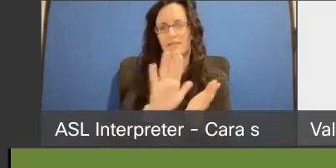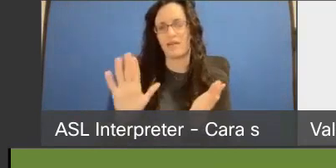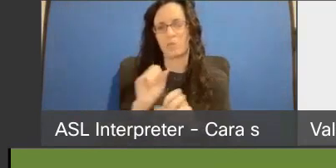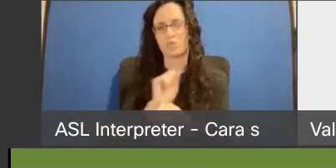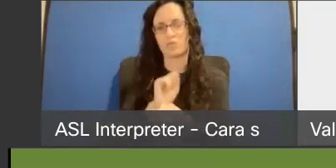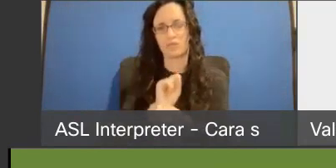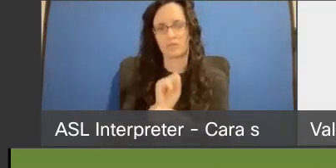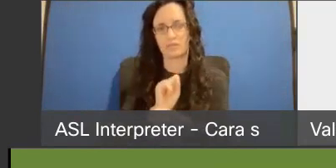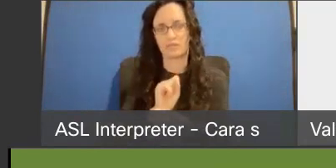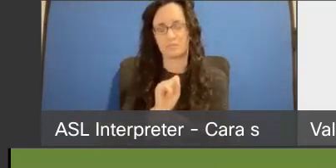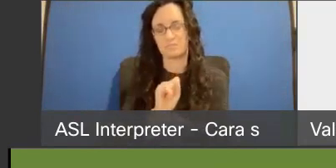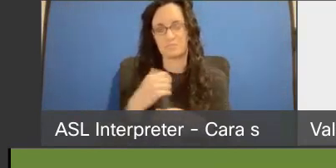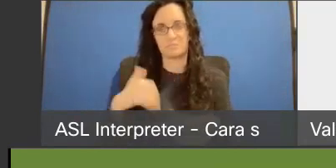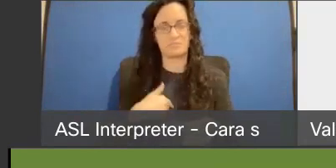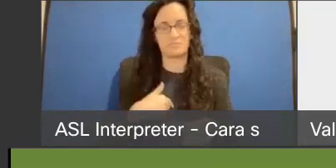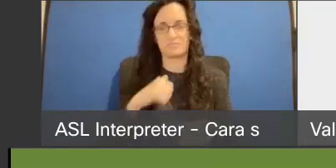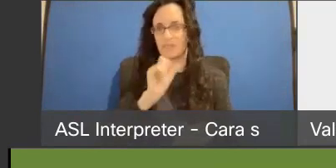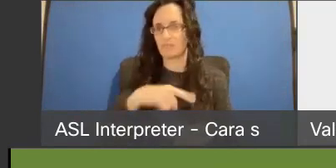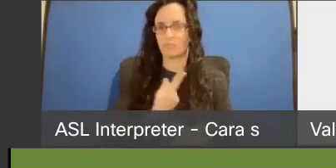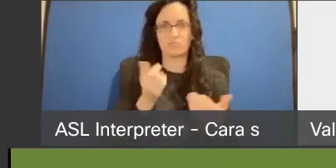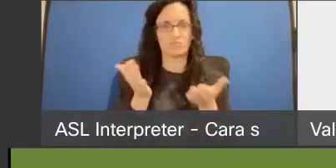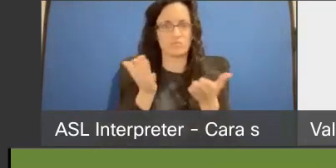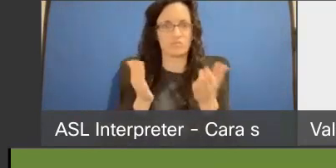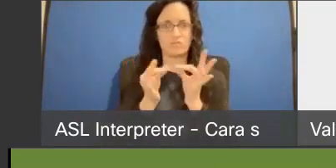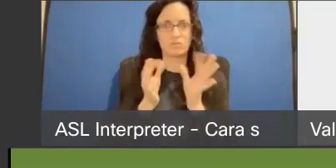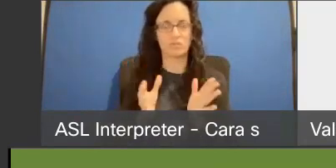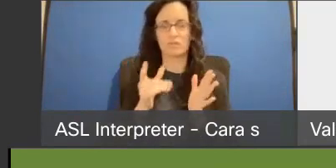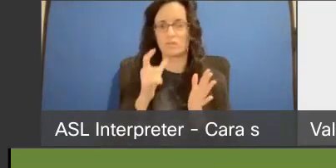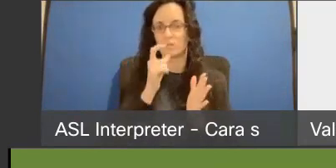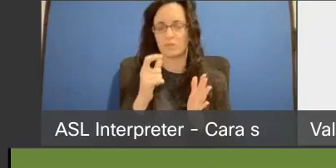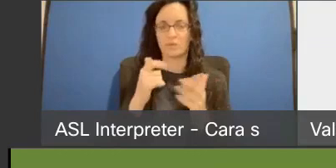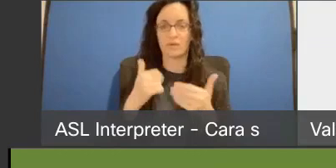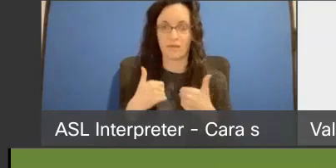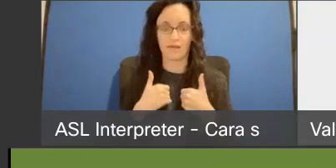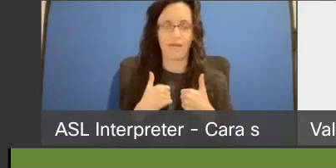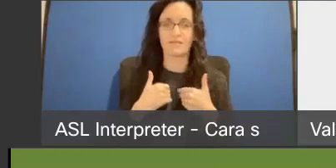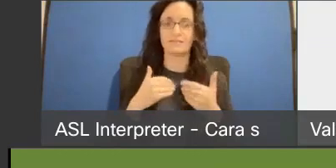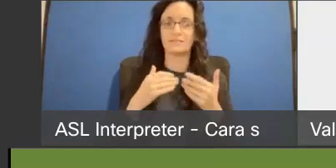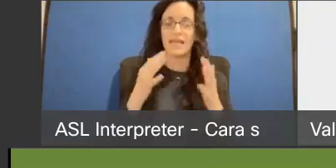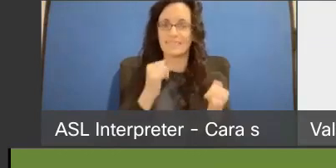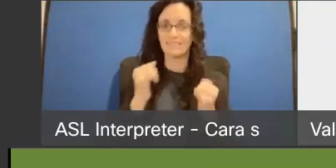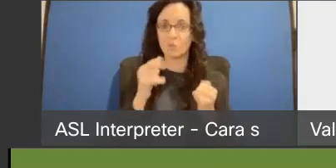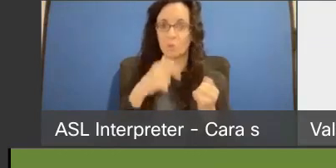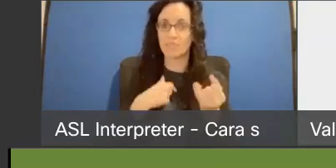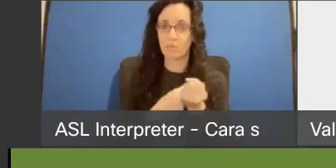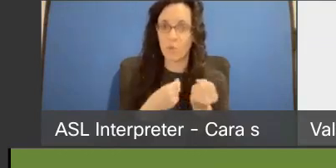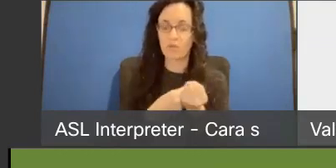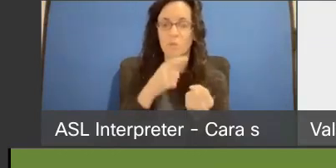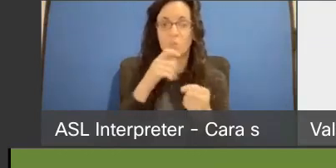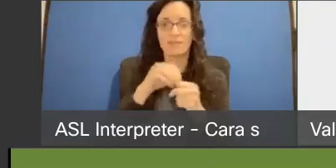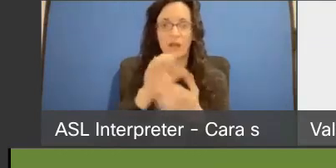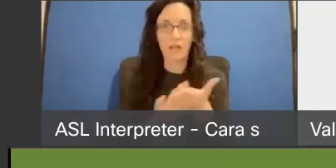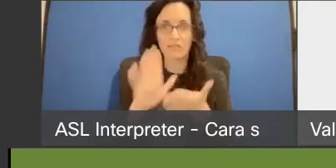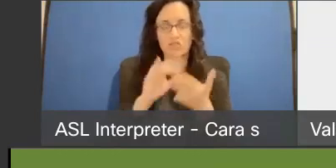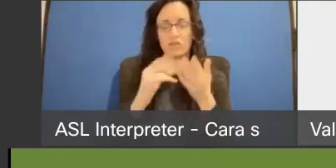only imagine, I'm not the only service coordinator who has folks, who are in college, and essentially kind of hearing about those things. And I see